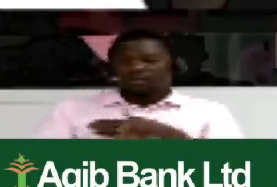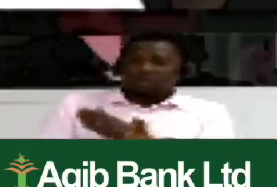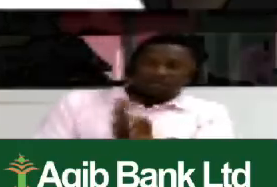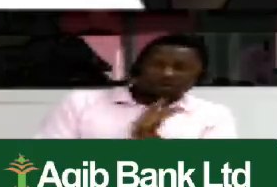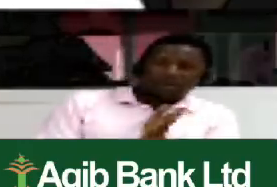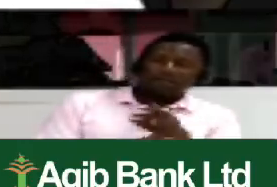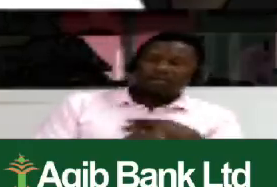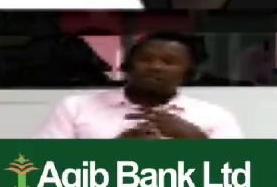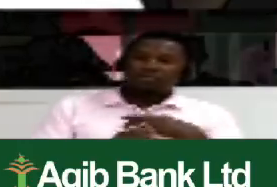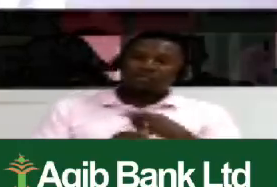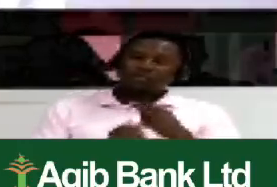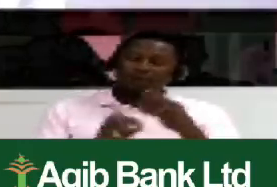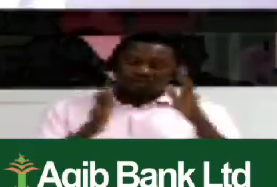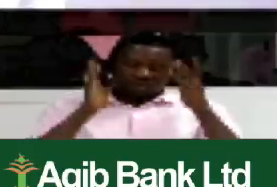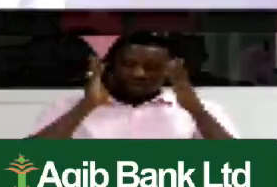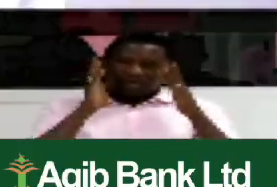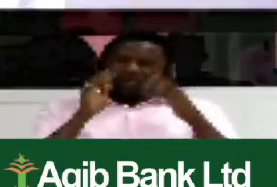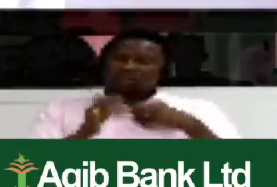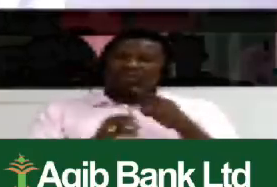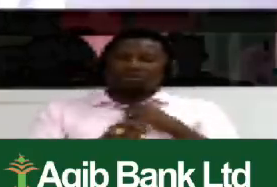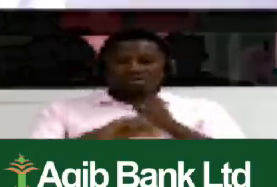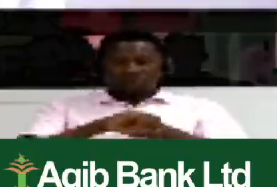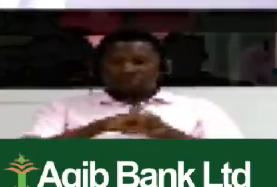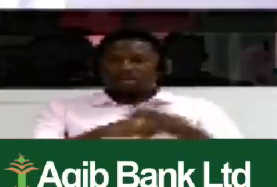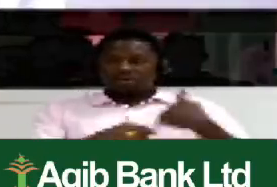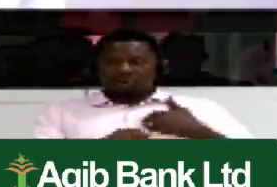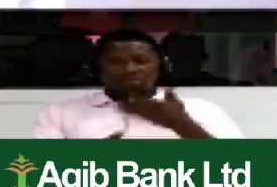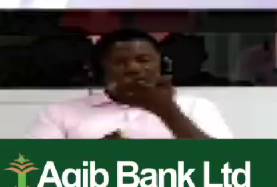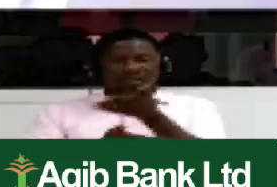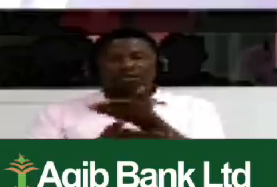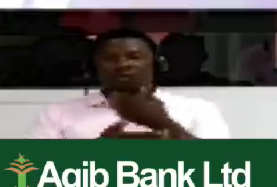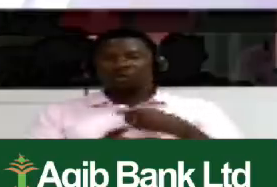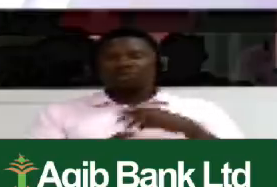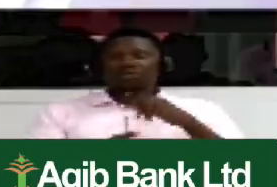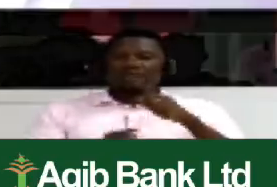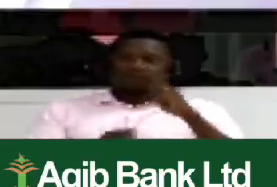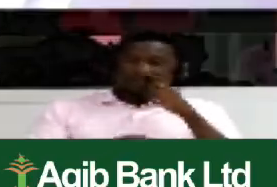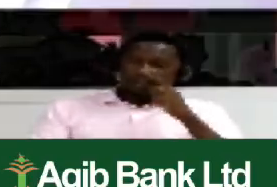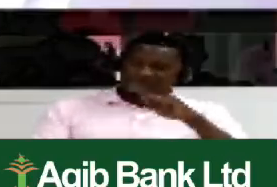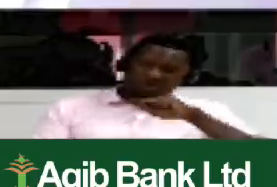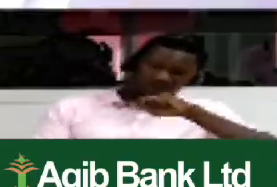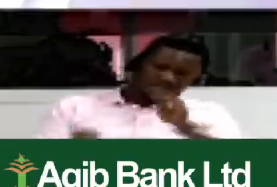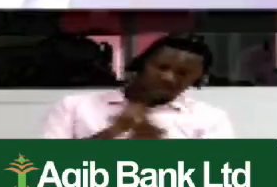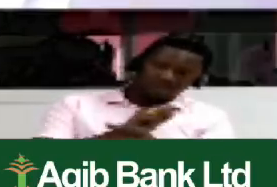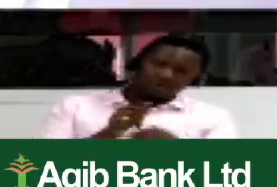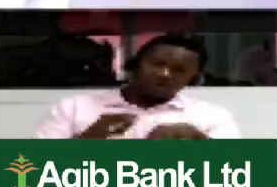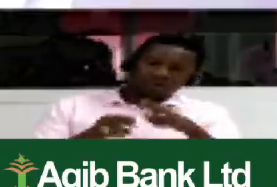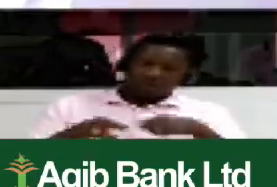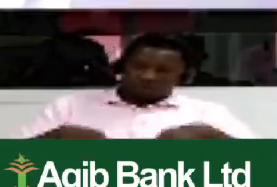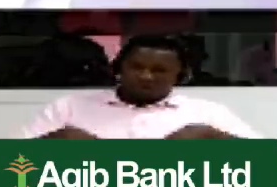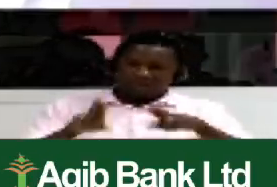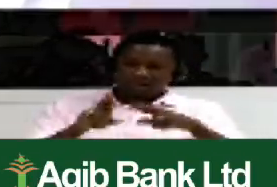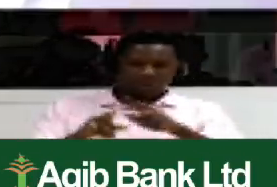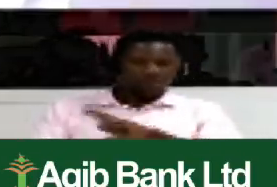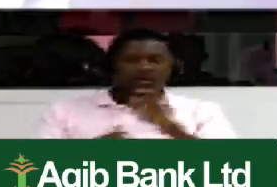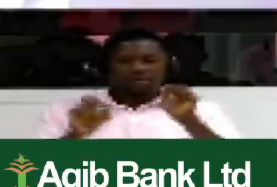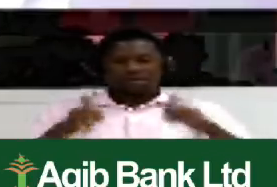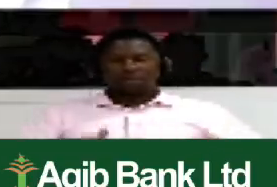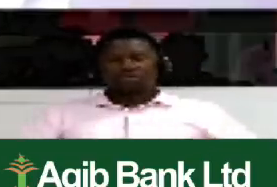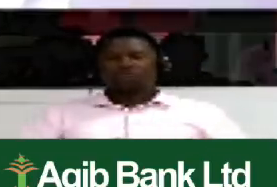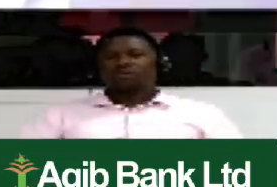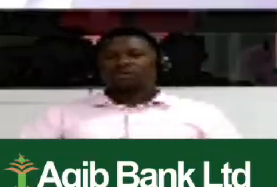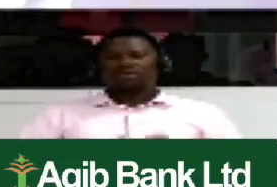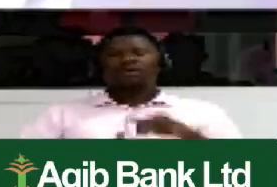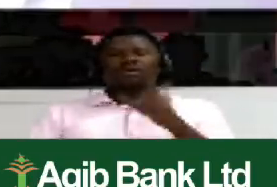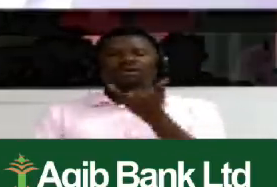was not only to warn the people present, was to also try to change your route. Exactly. But that didn't happen. Exactly. So